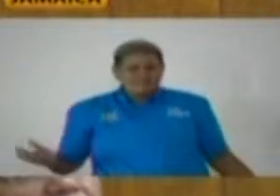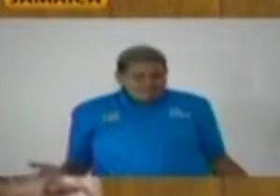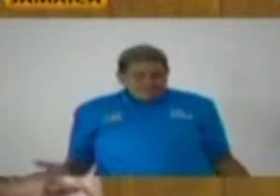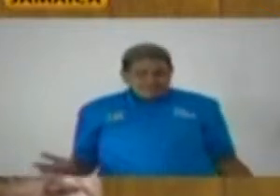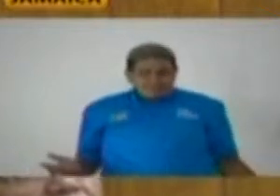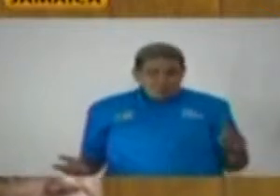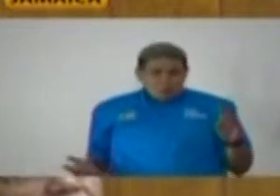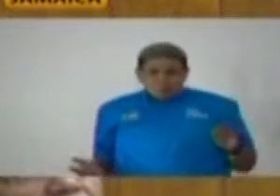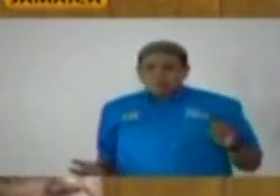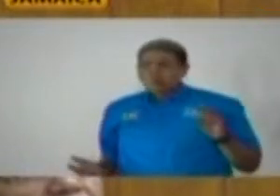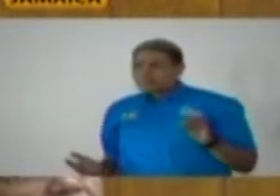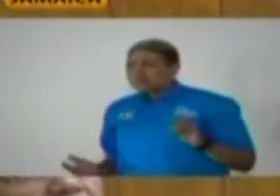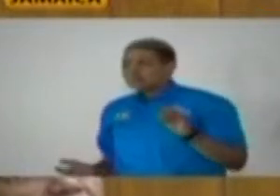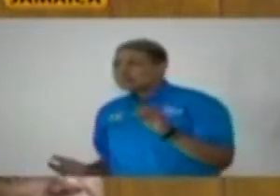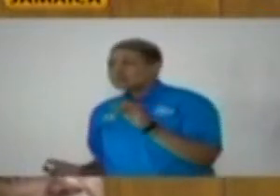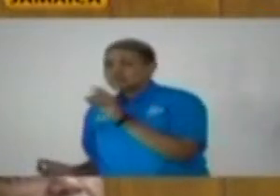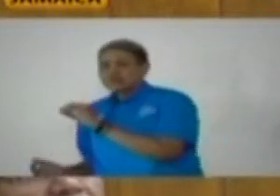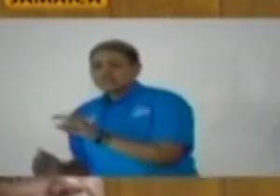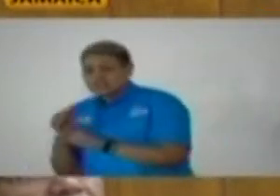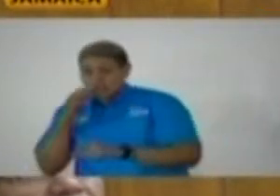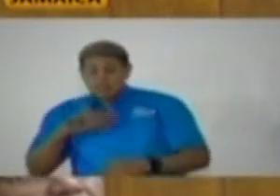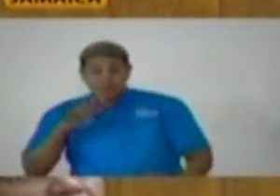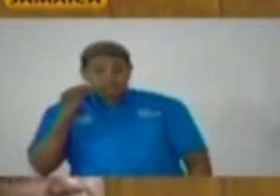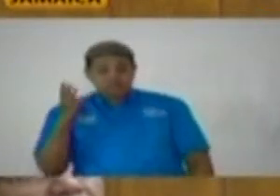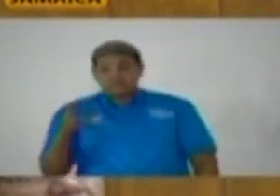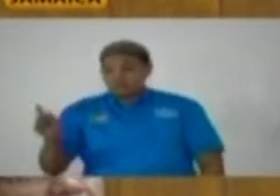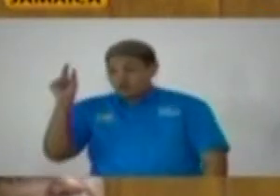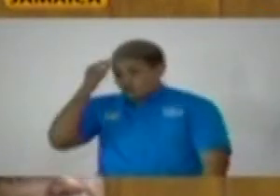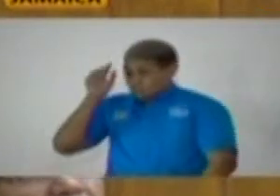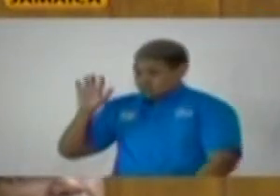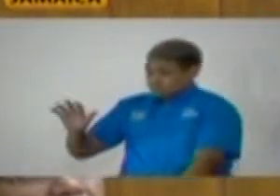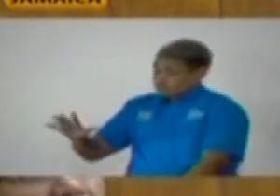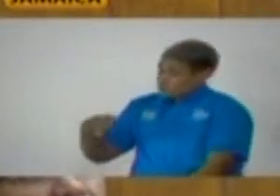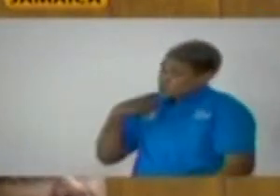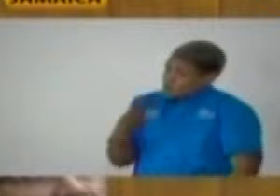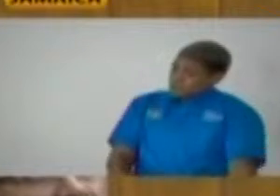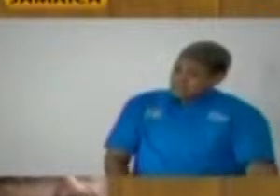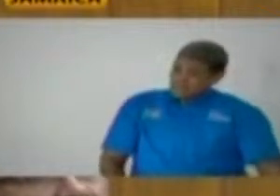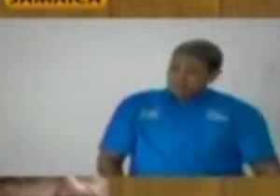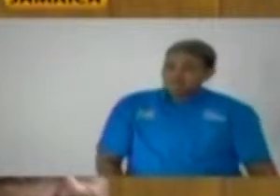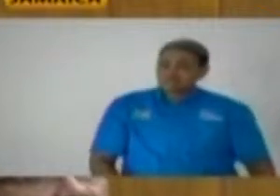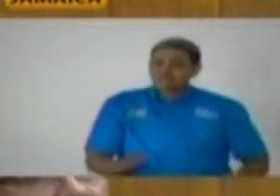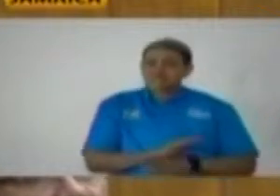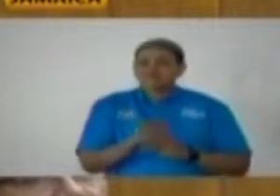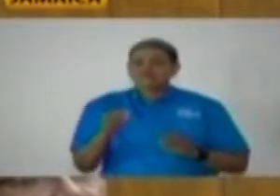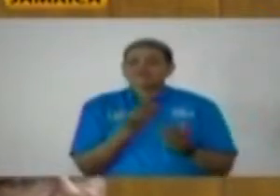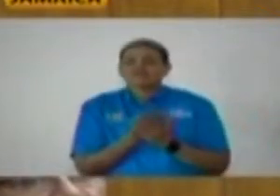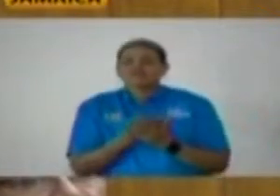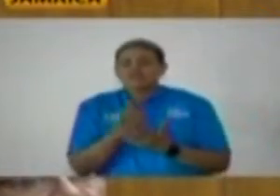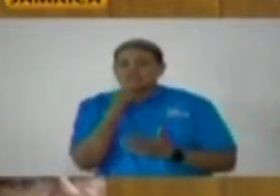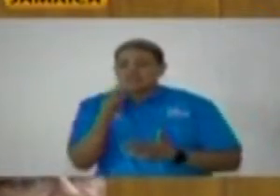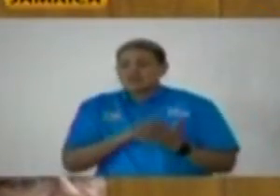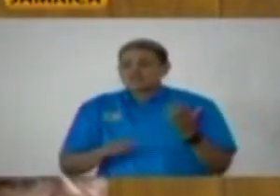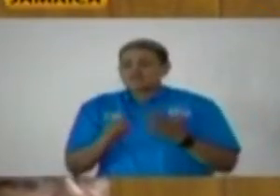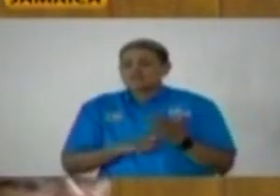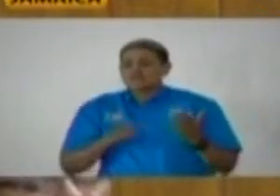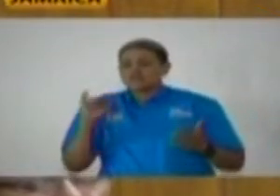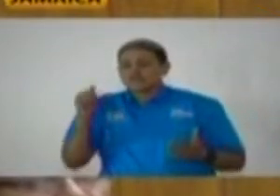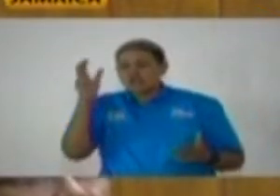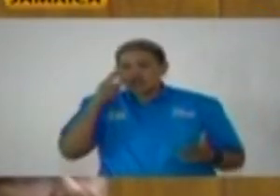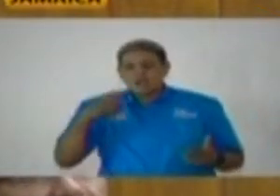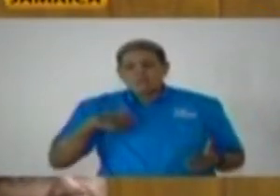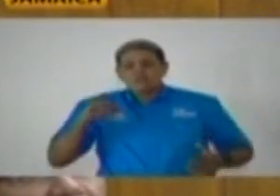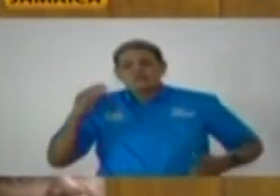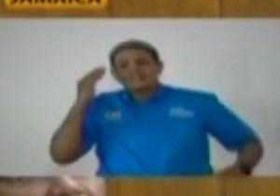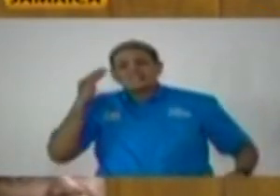So having had, not my data, data from the Ministry of Finance, and I'm not being critical, just hear me. I'm just